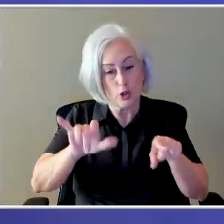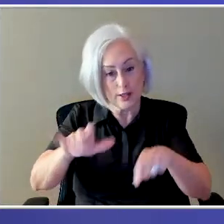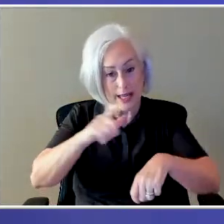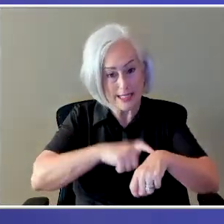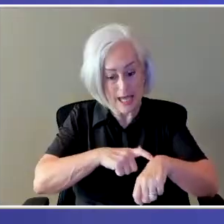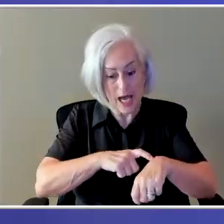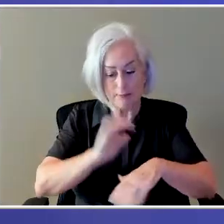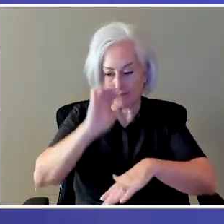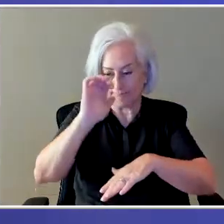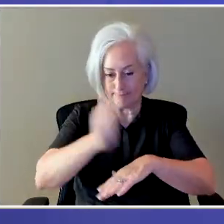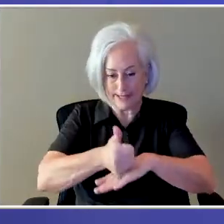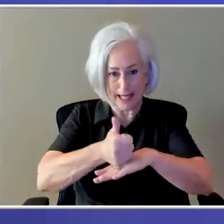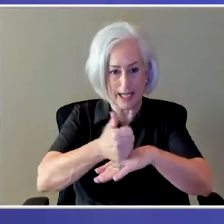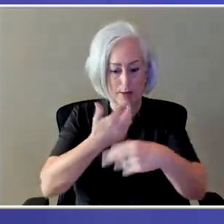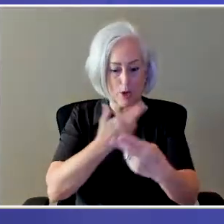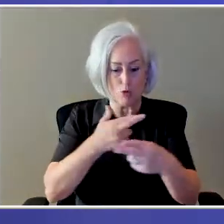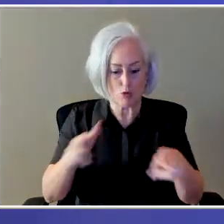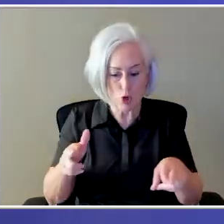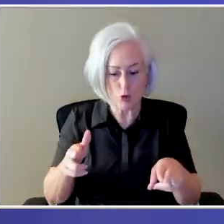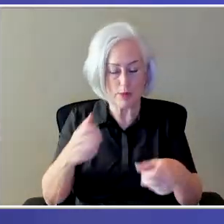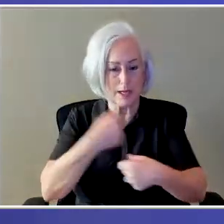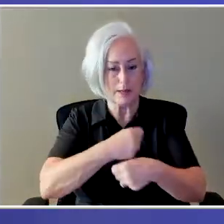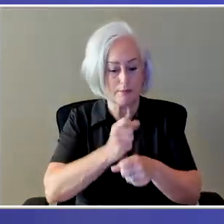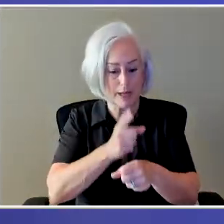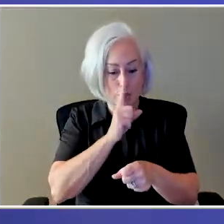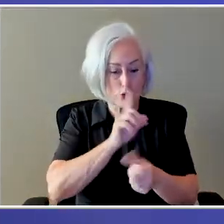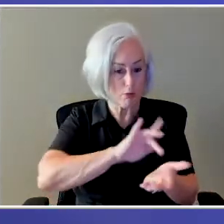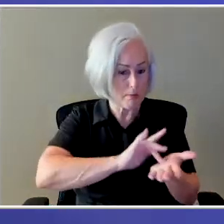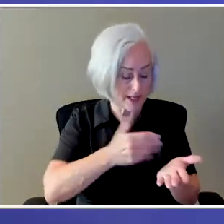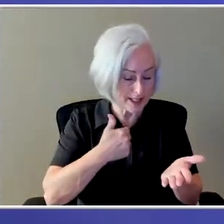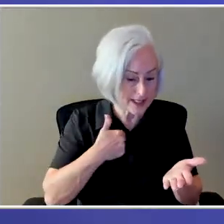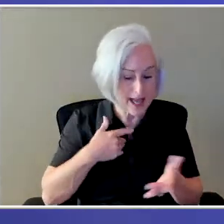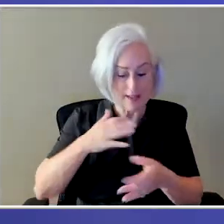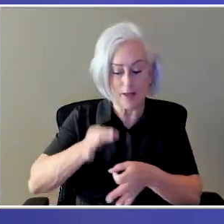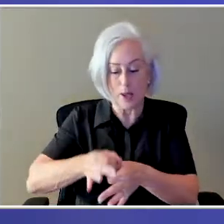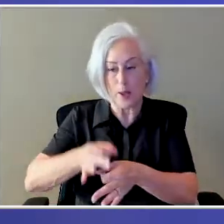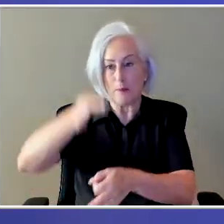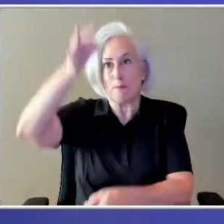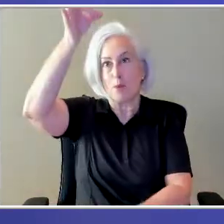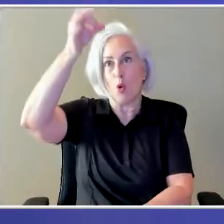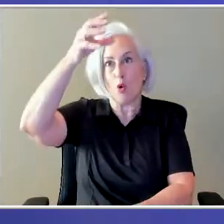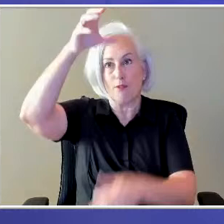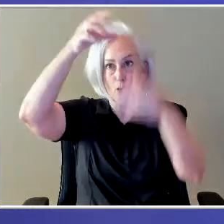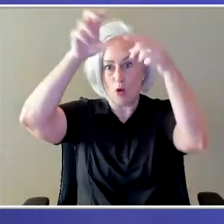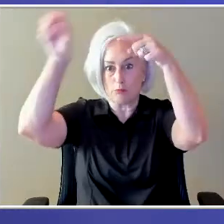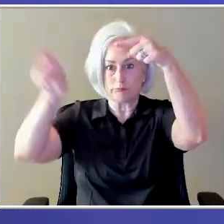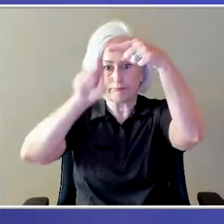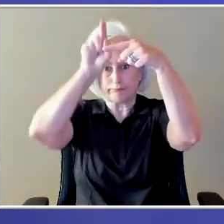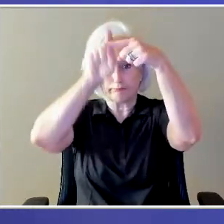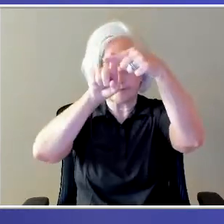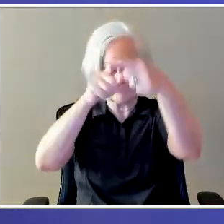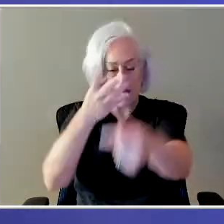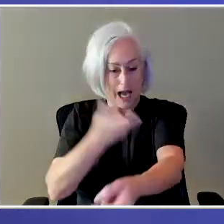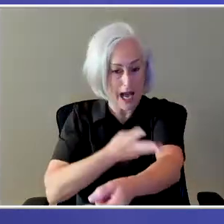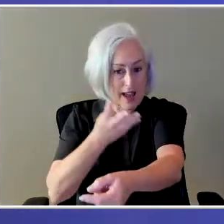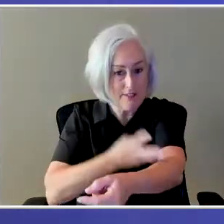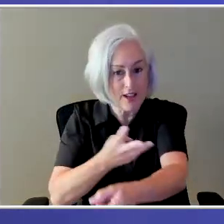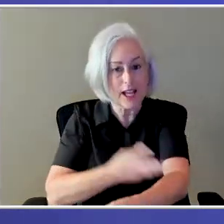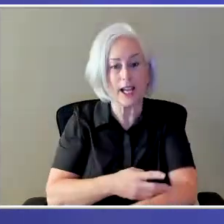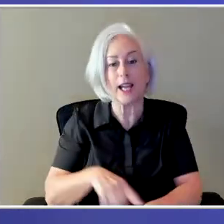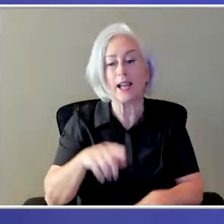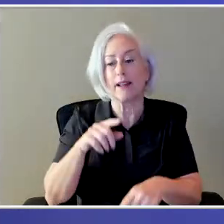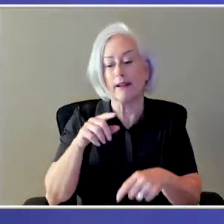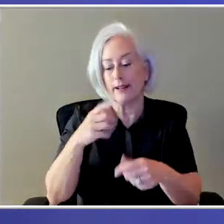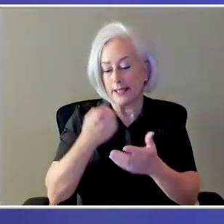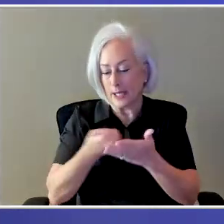there's IV pulls and medicine in the room, and just preparing as best as we can, communicating with the nurse practitioners and the physicians,